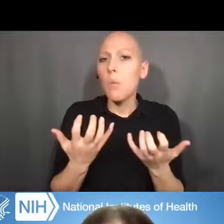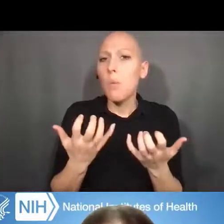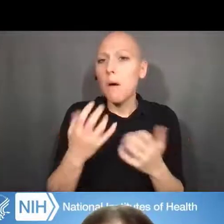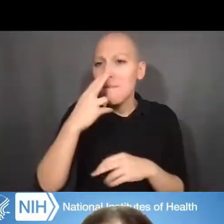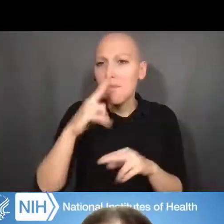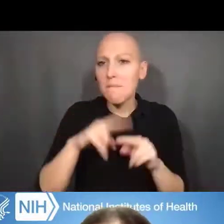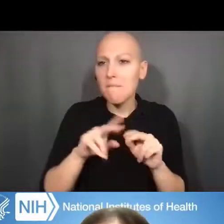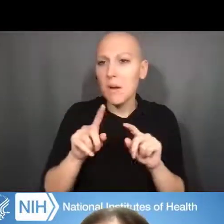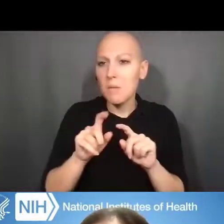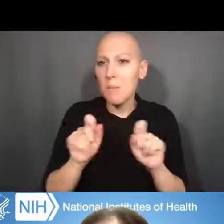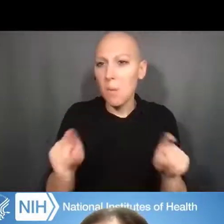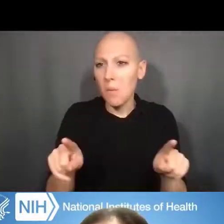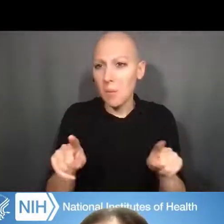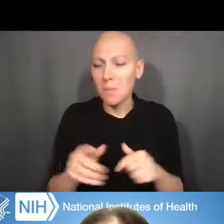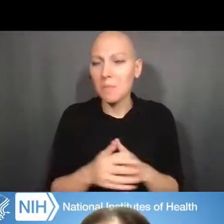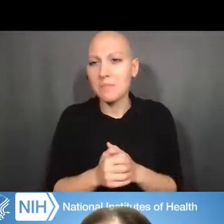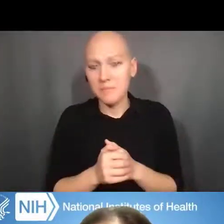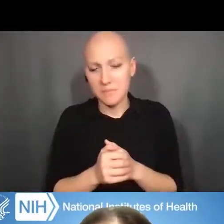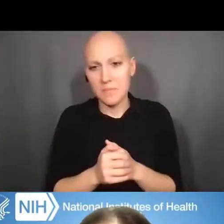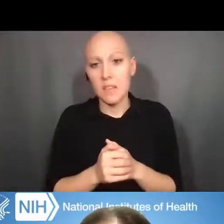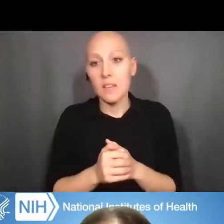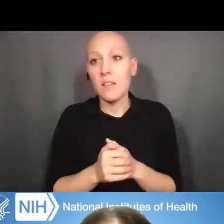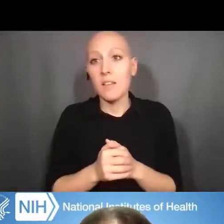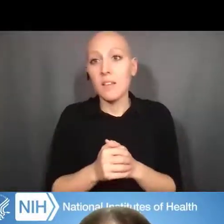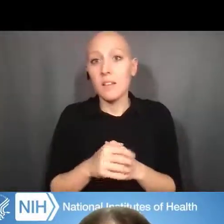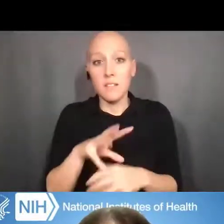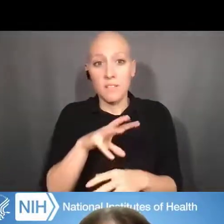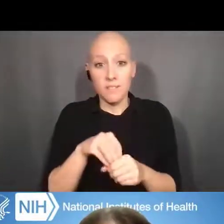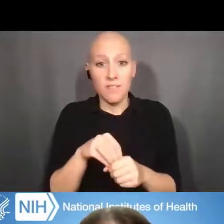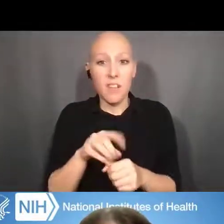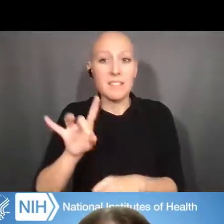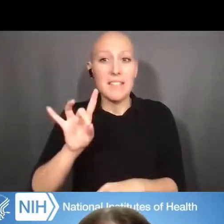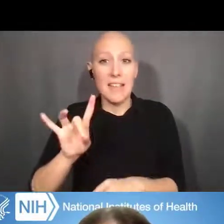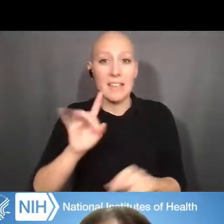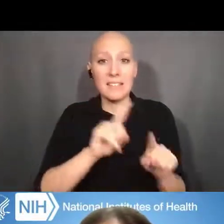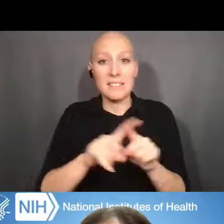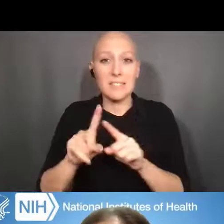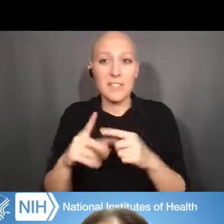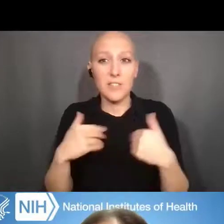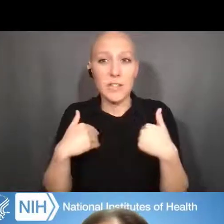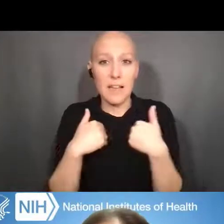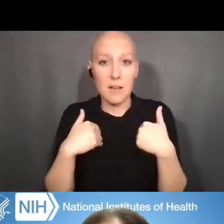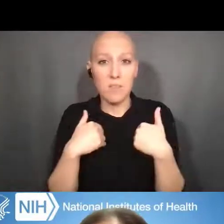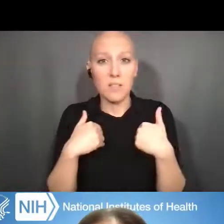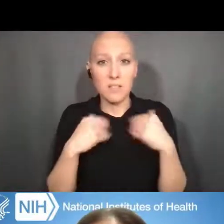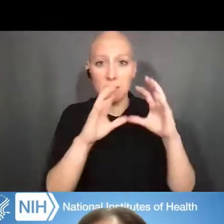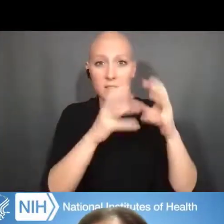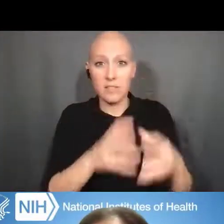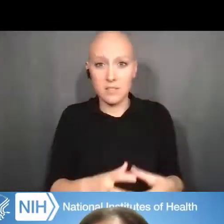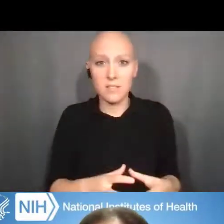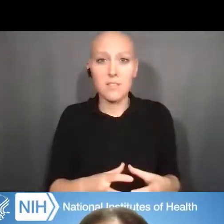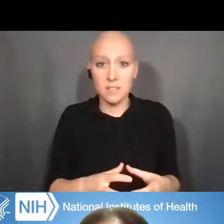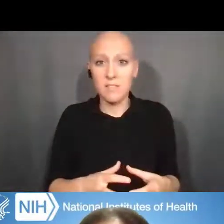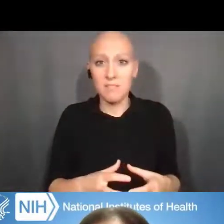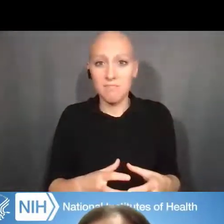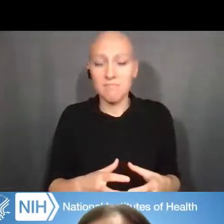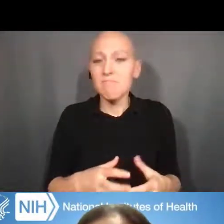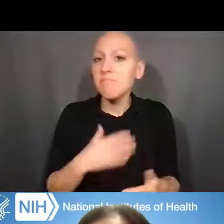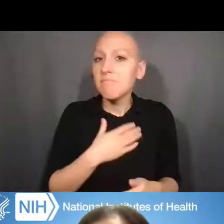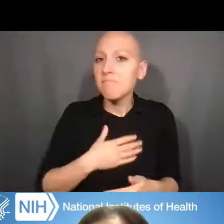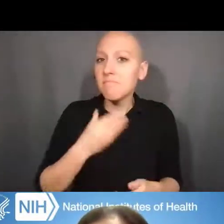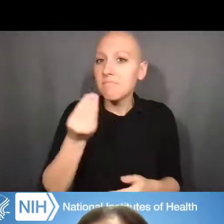polling here. And it involves 8 different animal species that's on the screen. And I'd like you to please tell me,